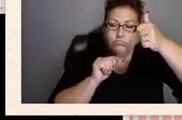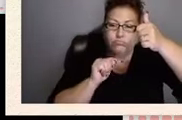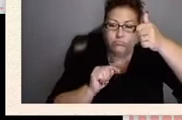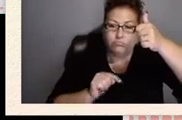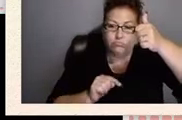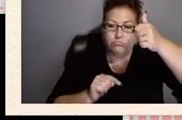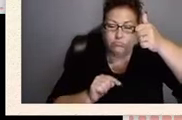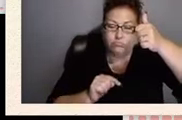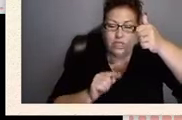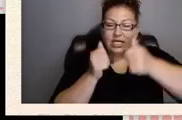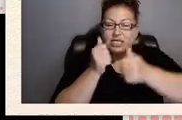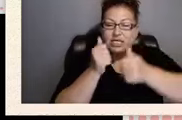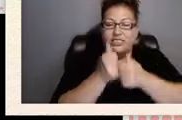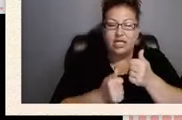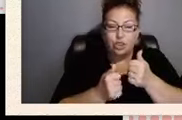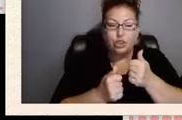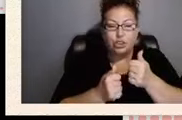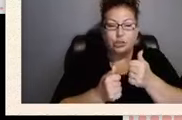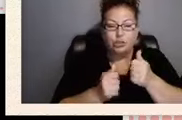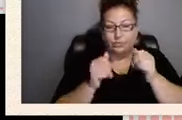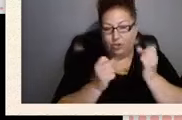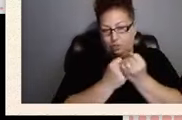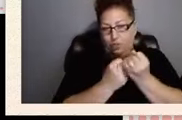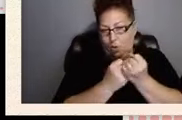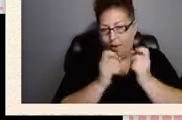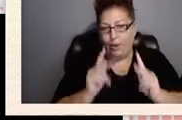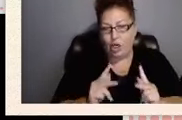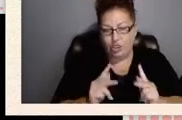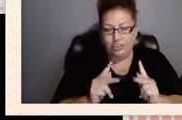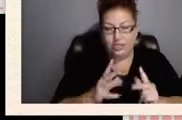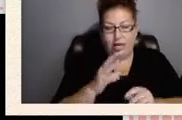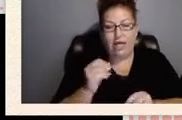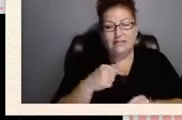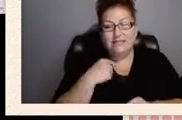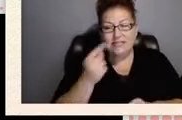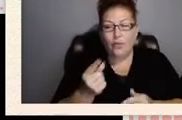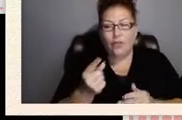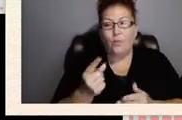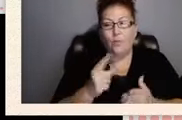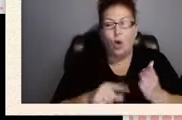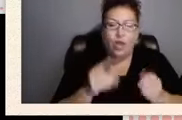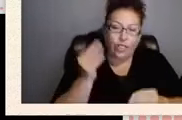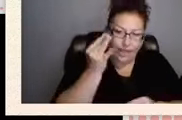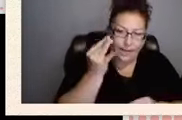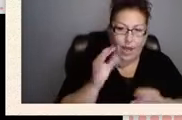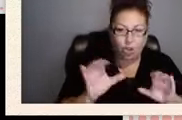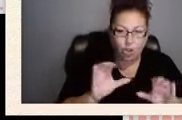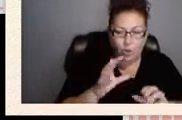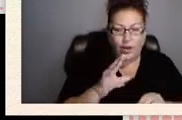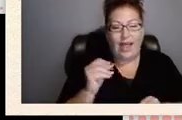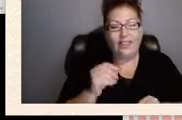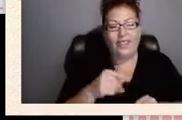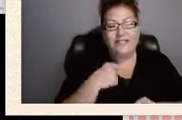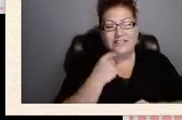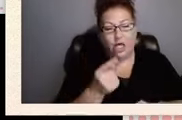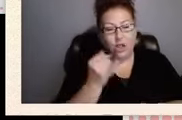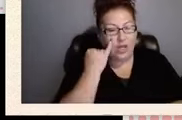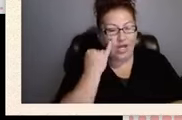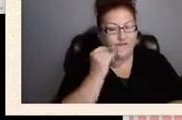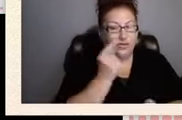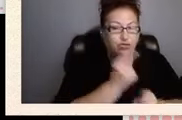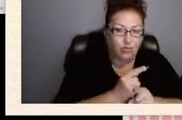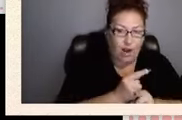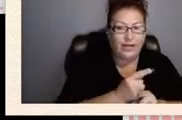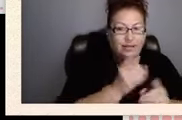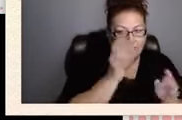each supporter and tell them what you're thinking about doing, and then they tell you if it's the right decision